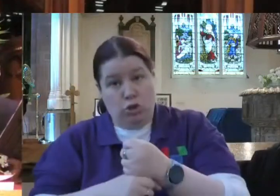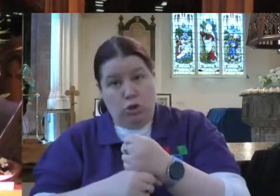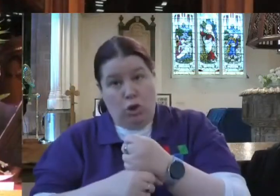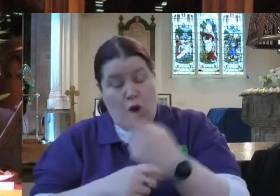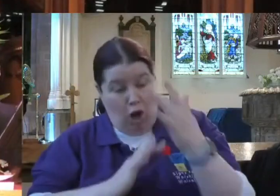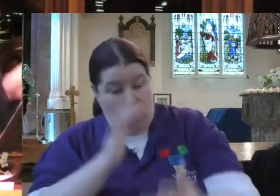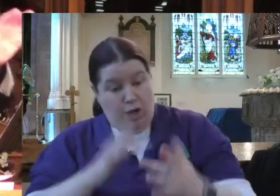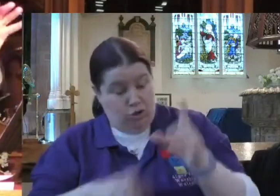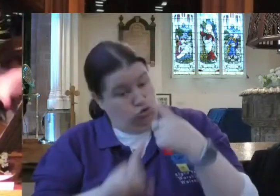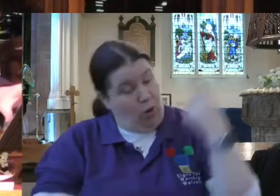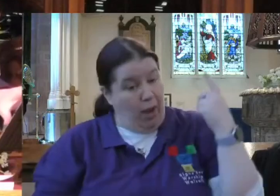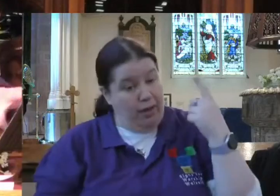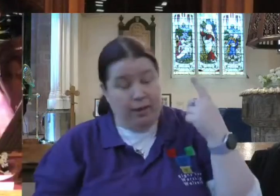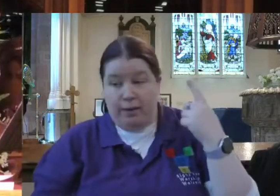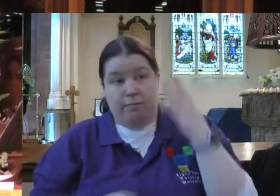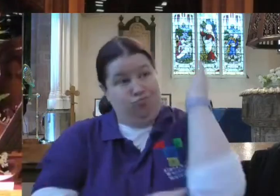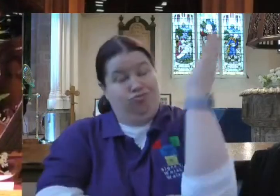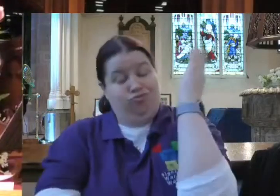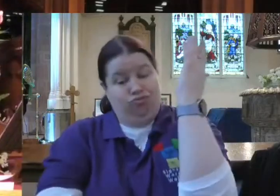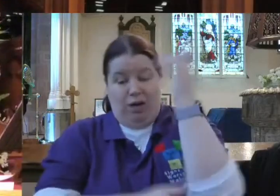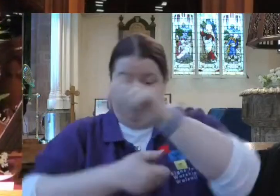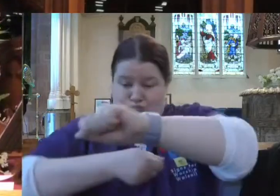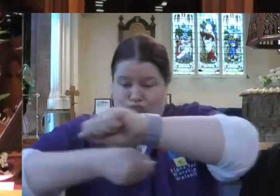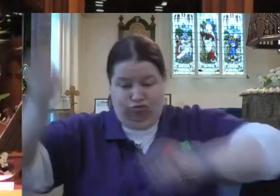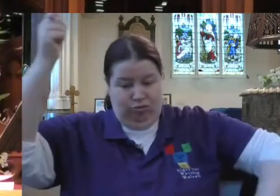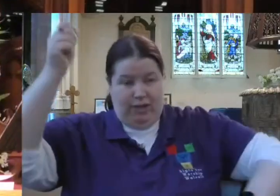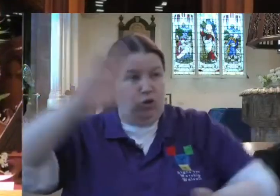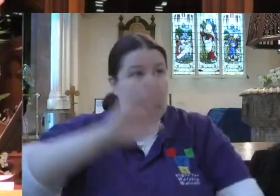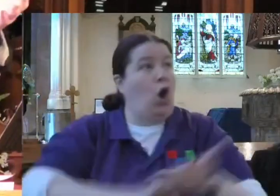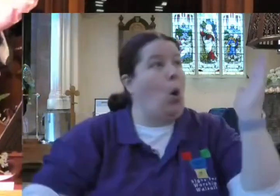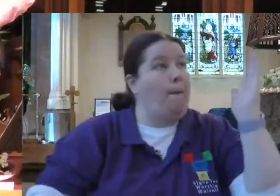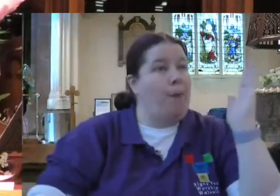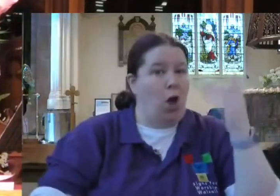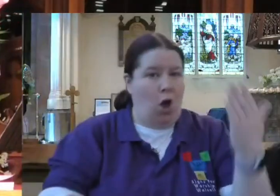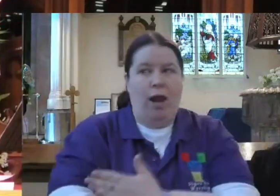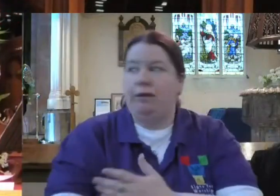straight away, I will tear up this sermon and you can go home early. Any offers?